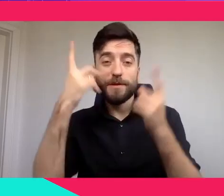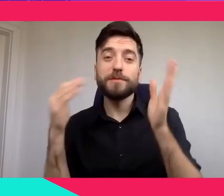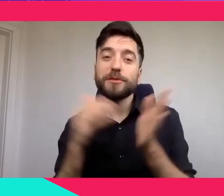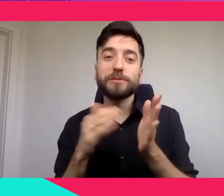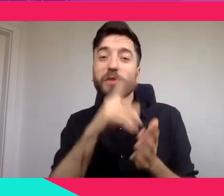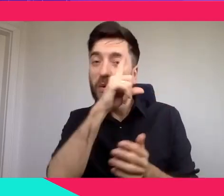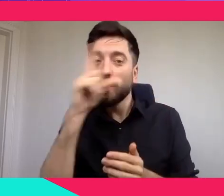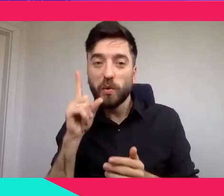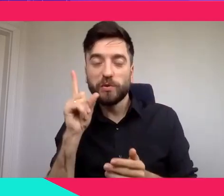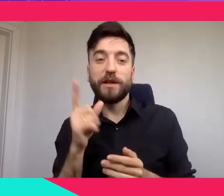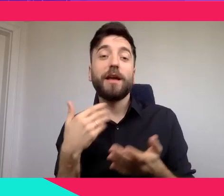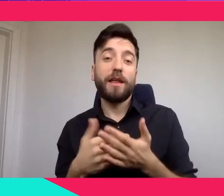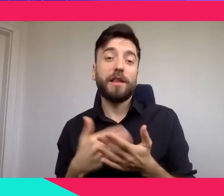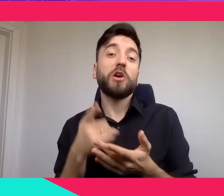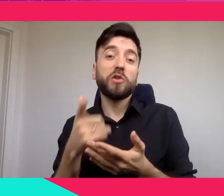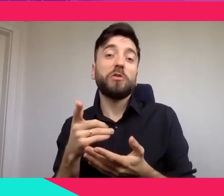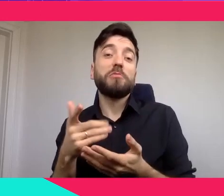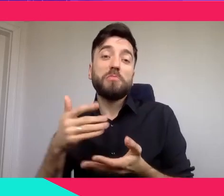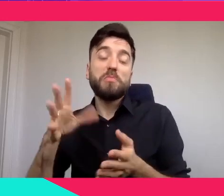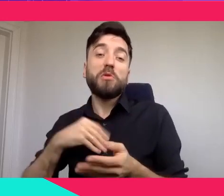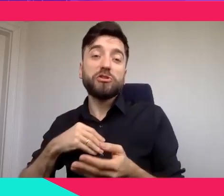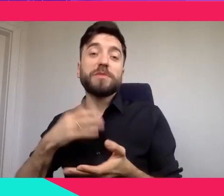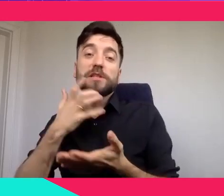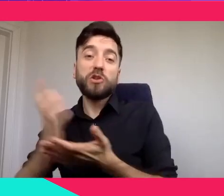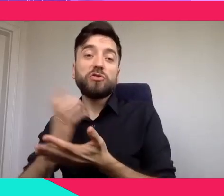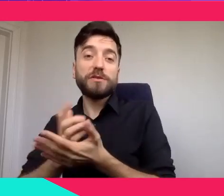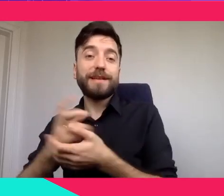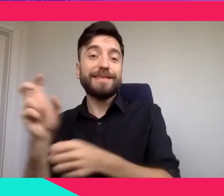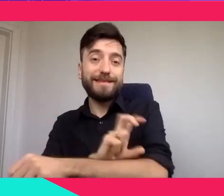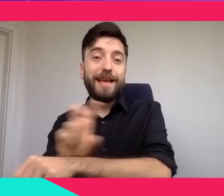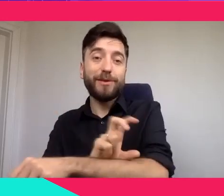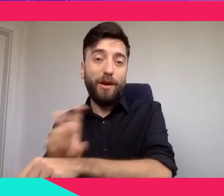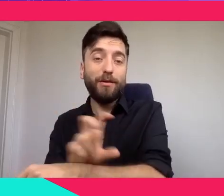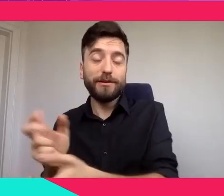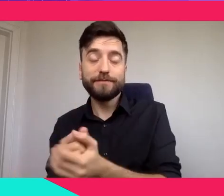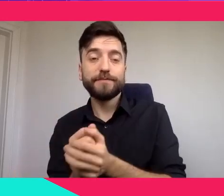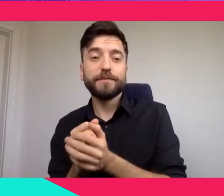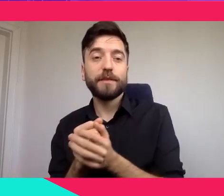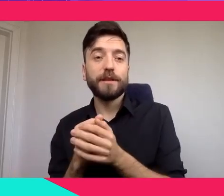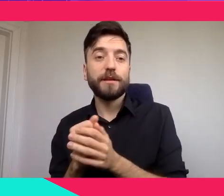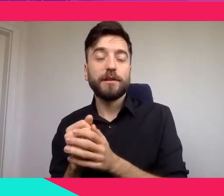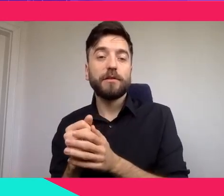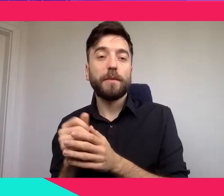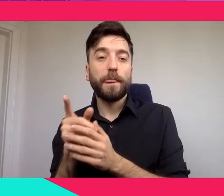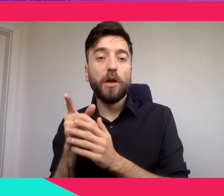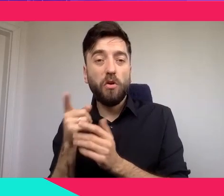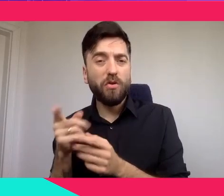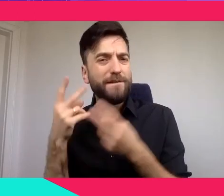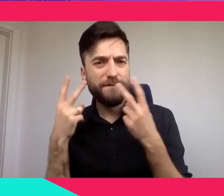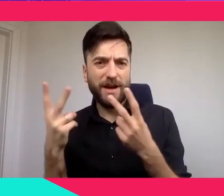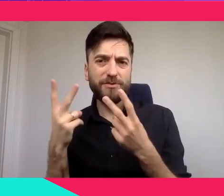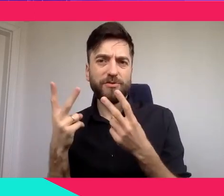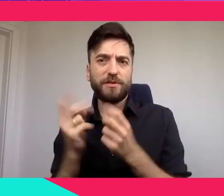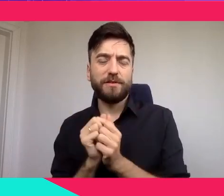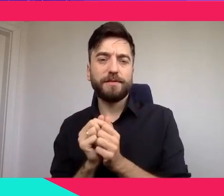implement them where they matter. Because it's not, as I tried to also say in my talk, it's not about just having apps